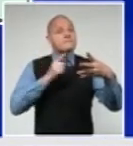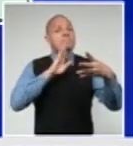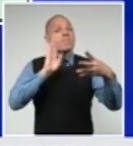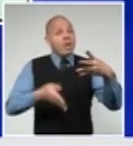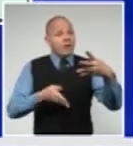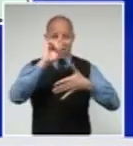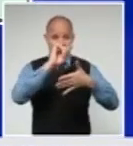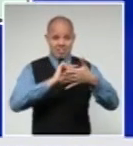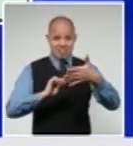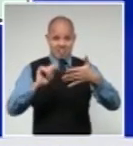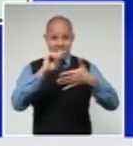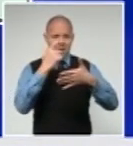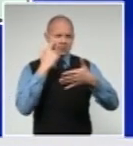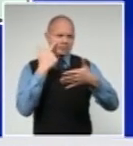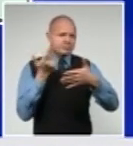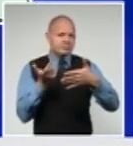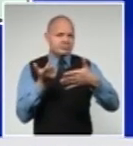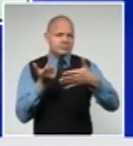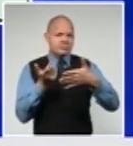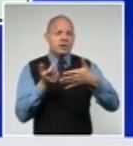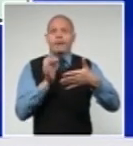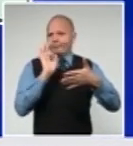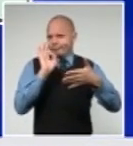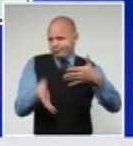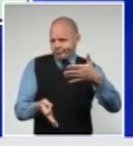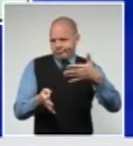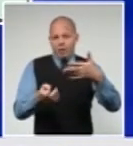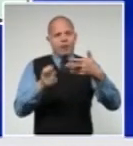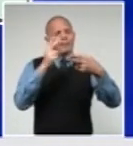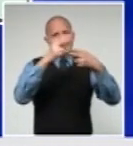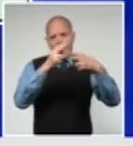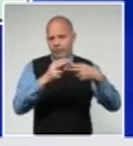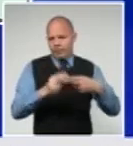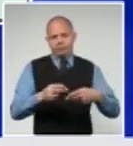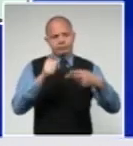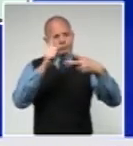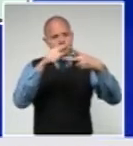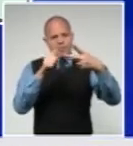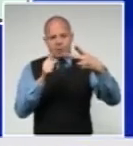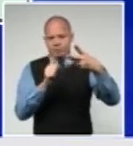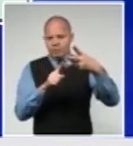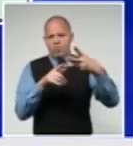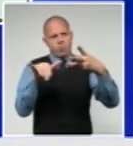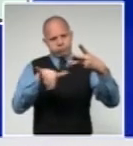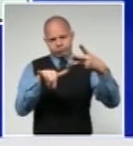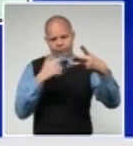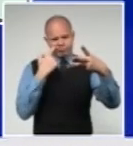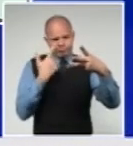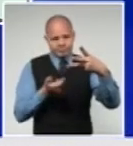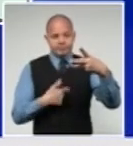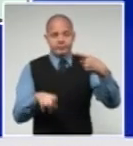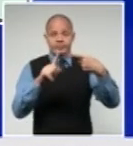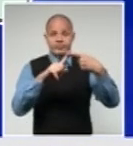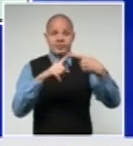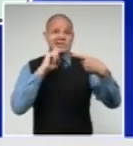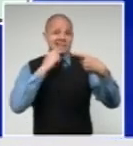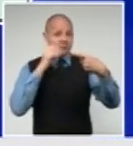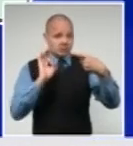1.76%. In the Americas region, right after the United States and Brazil, comes Colombia with